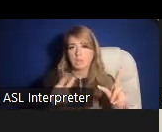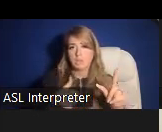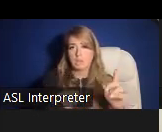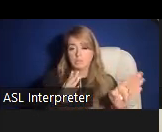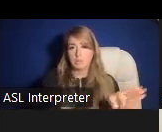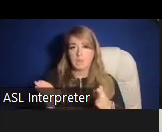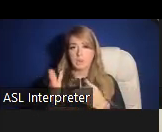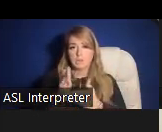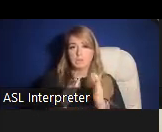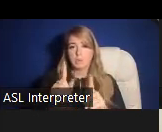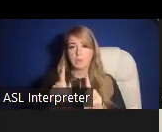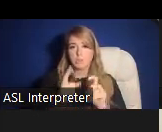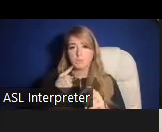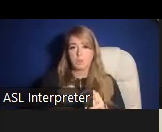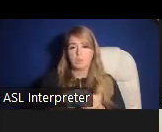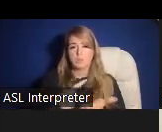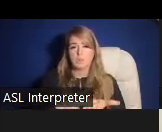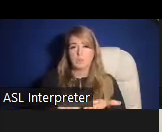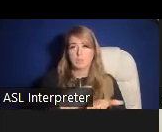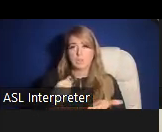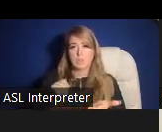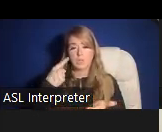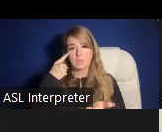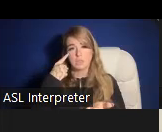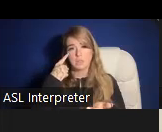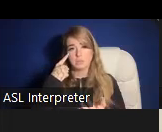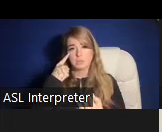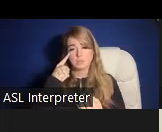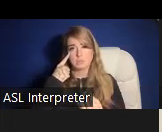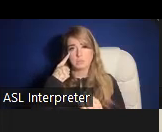some questions for us to kind of go over, and I think